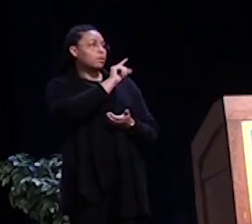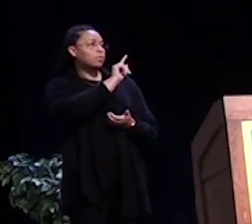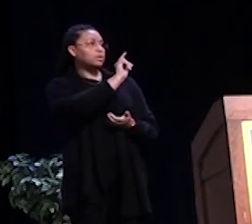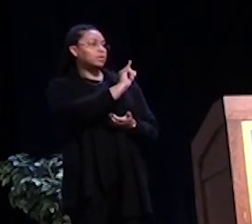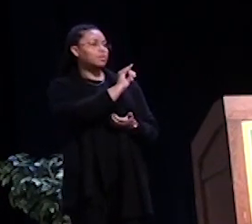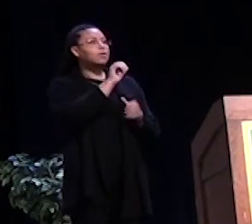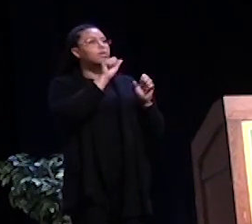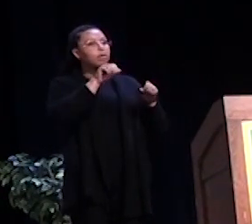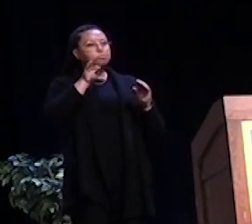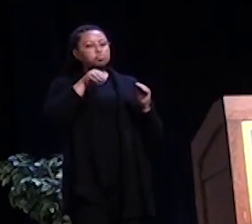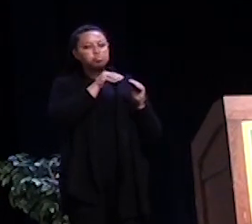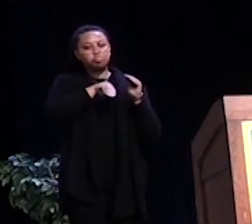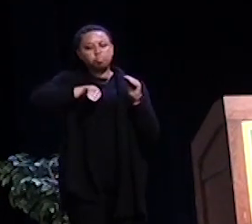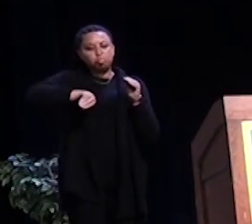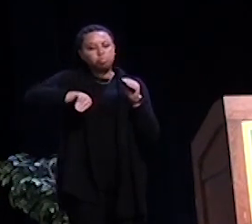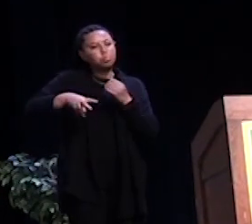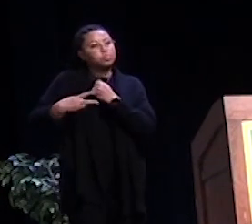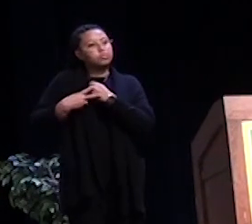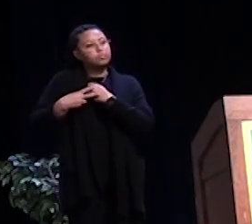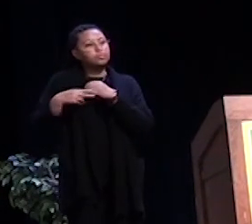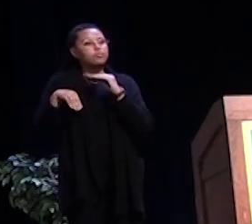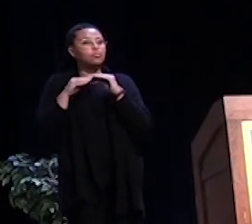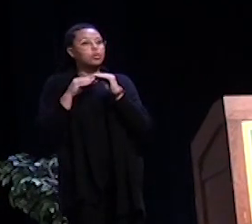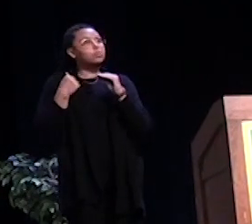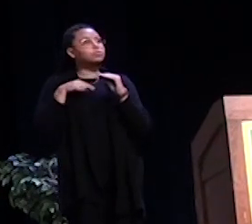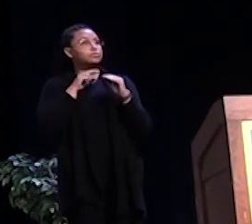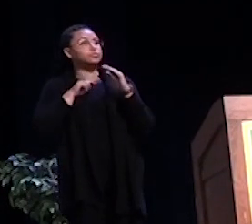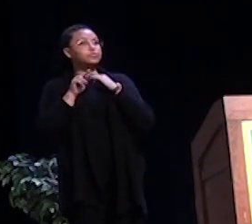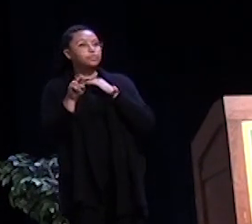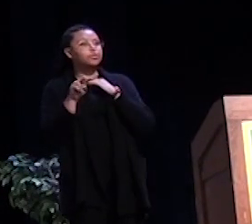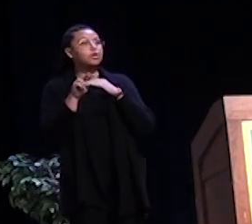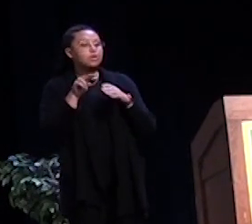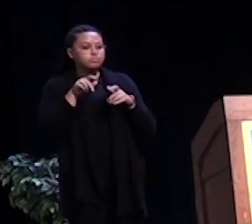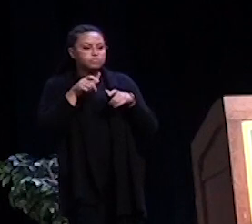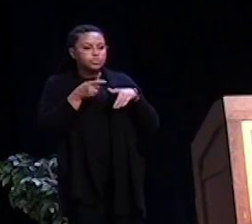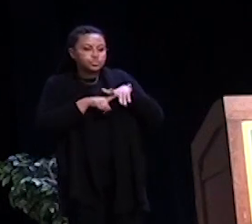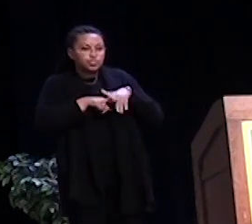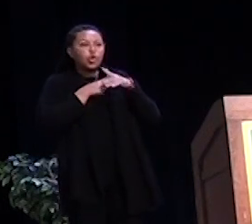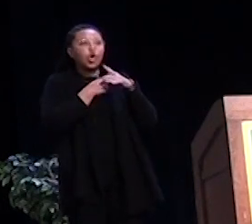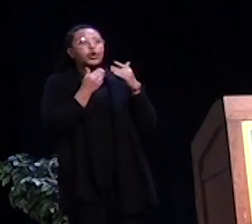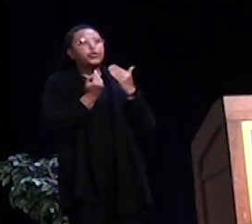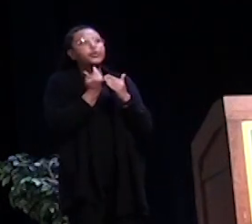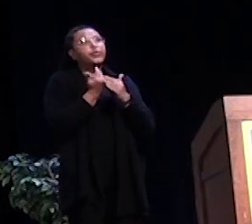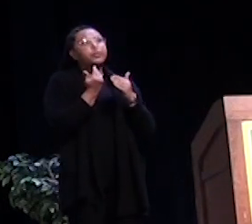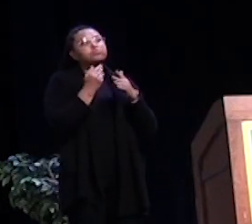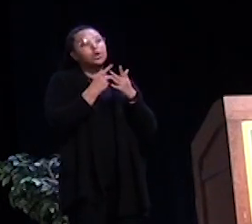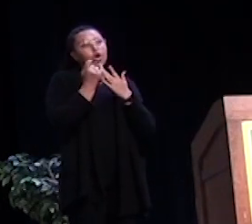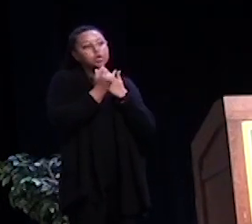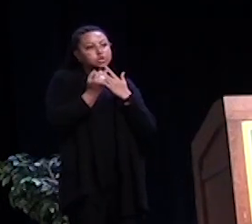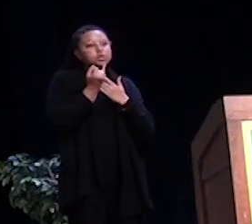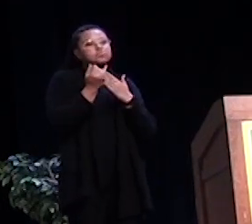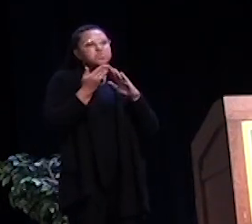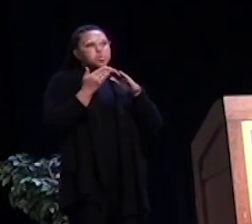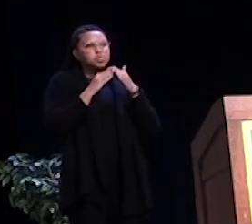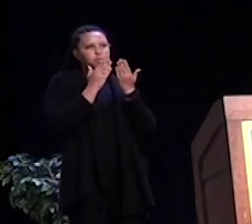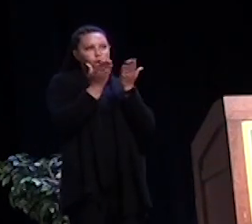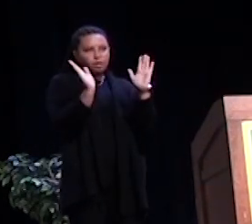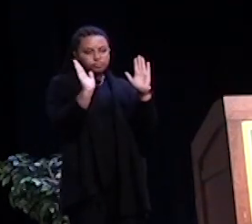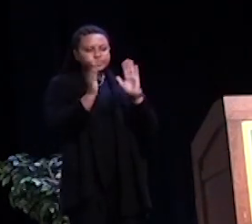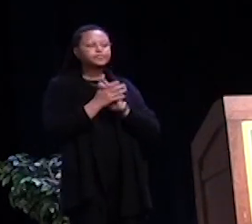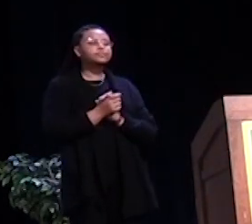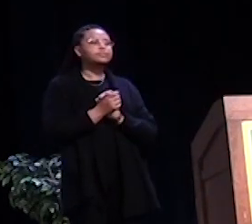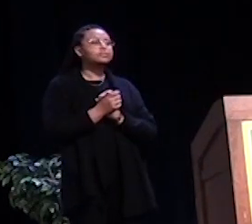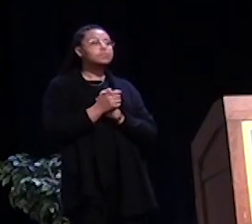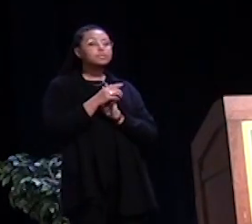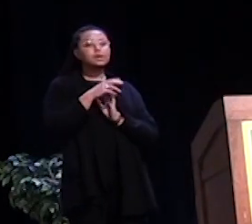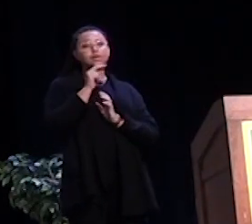money than we put out there. We're looking forward to breaking ground on several permanent supportive housing projects throughout the community, so it's something we're really excited for. I think